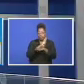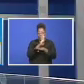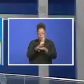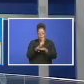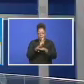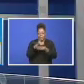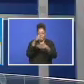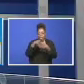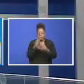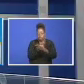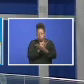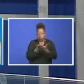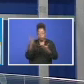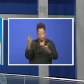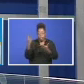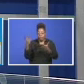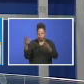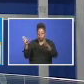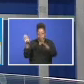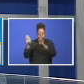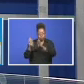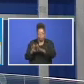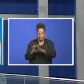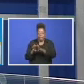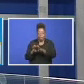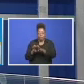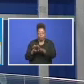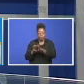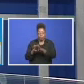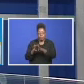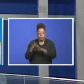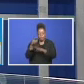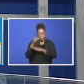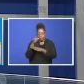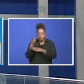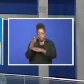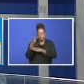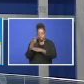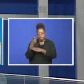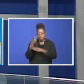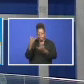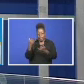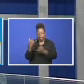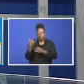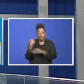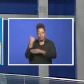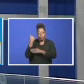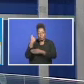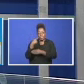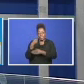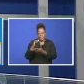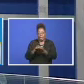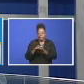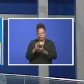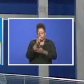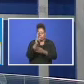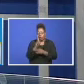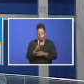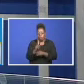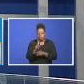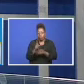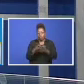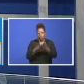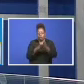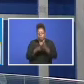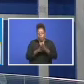under a full two-week lockdown to lower the spread of cases there, while the administrator could not confirm if another one would be required for